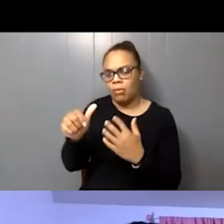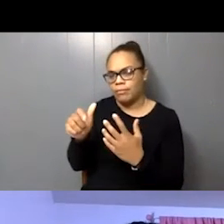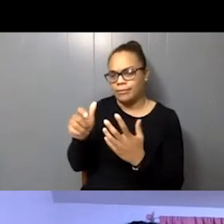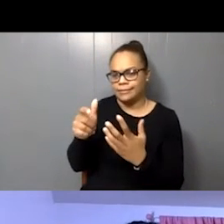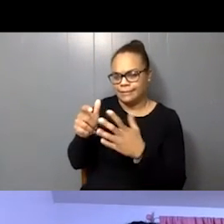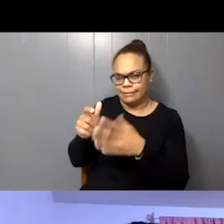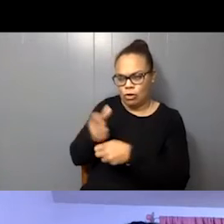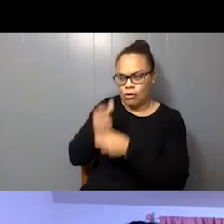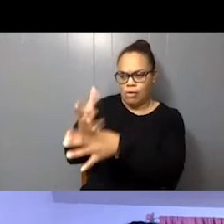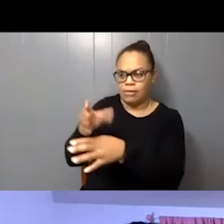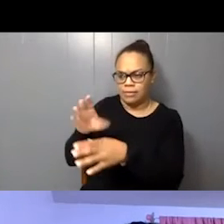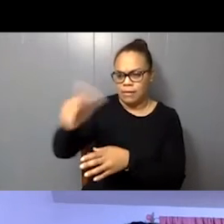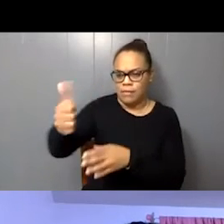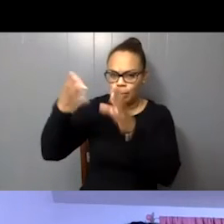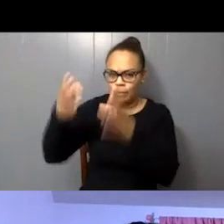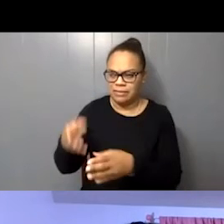So